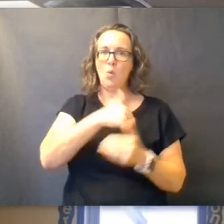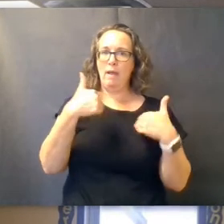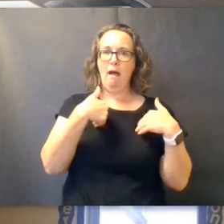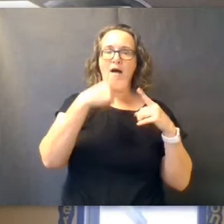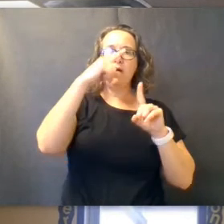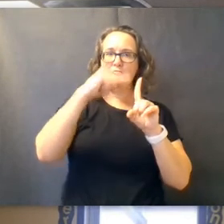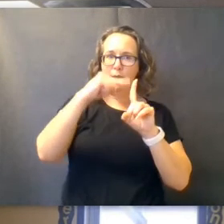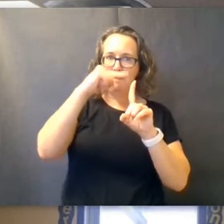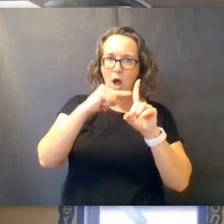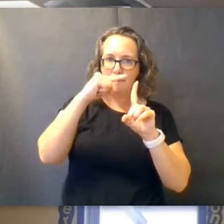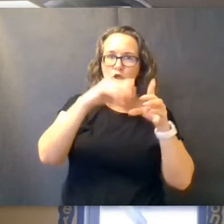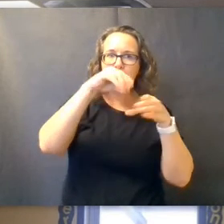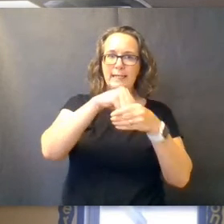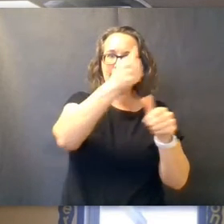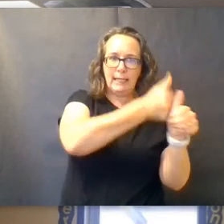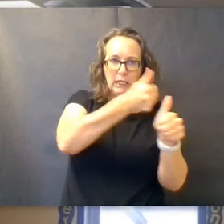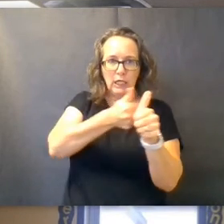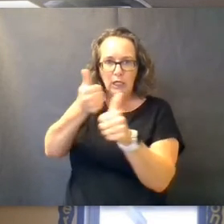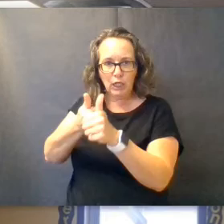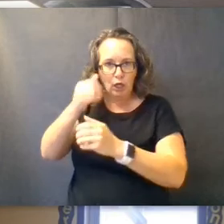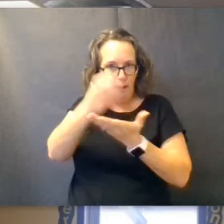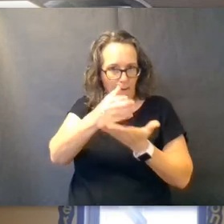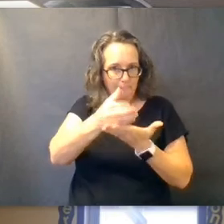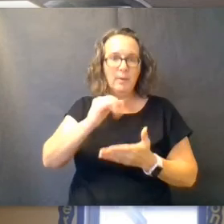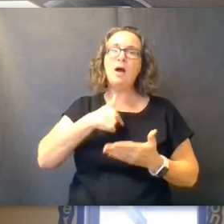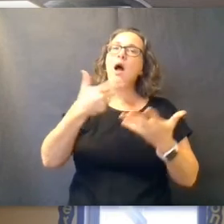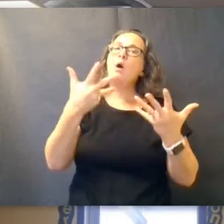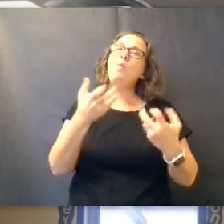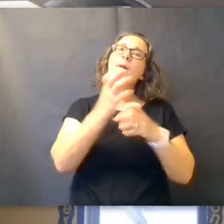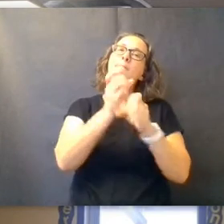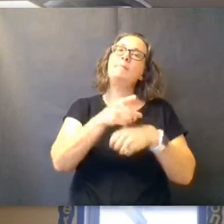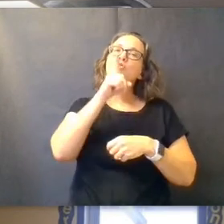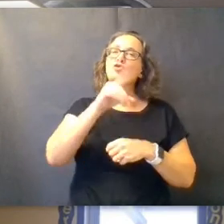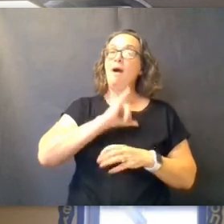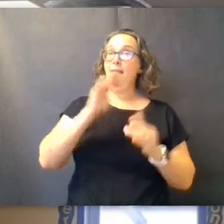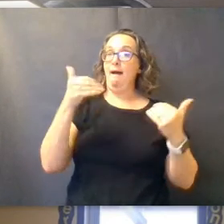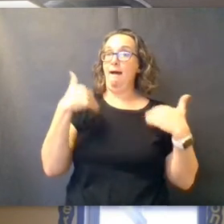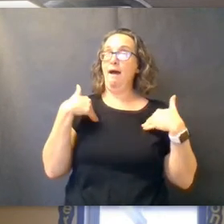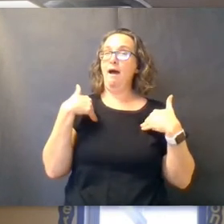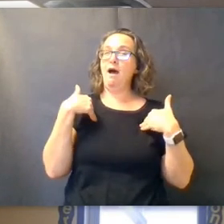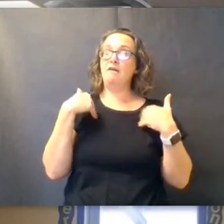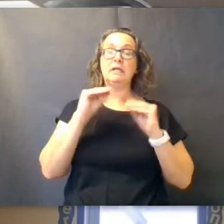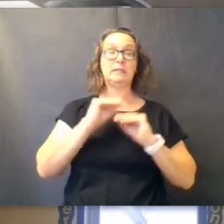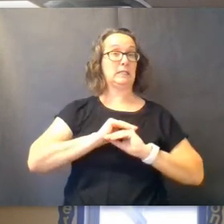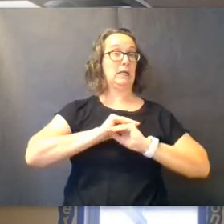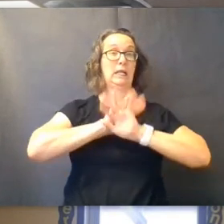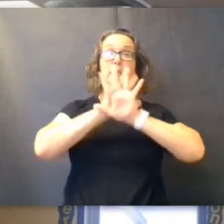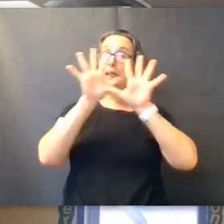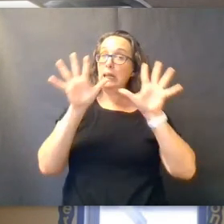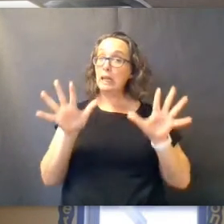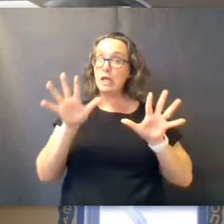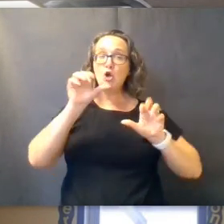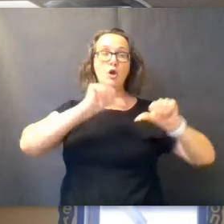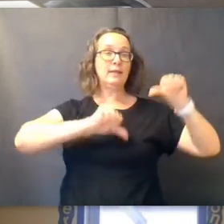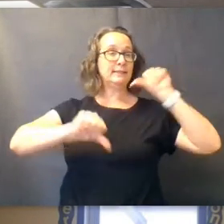one, and I just want to make sure that I have as clear as a